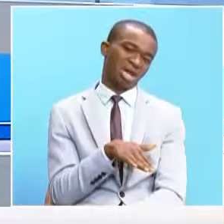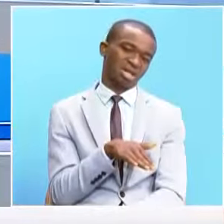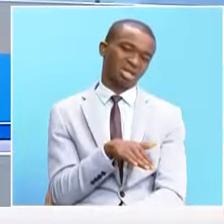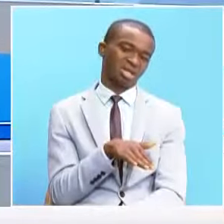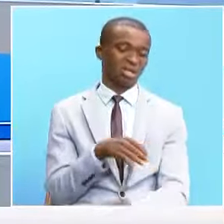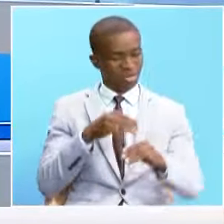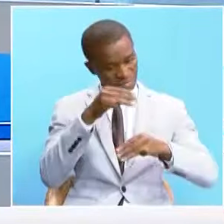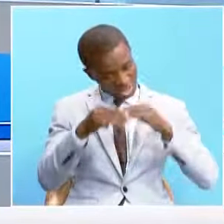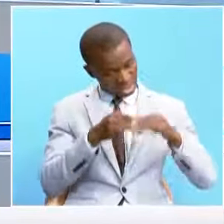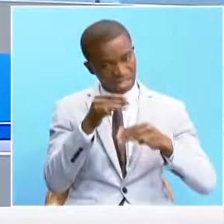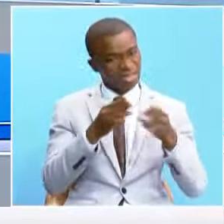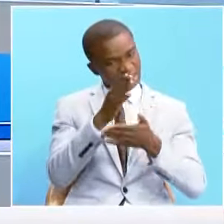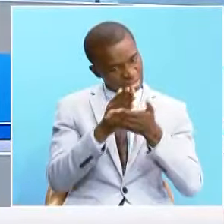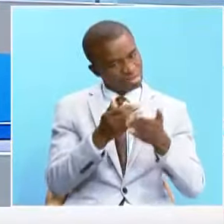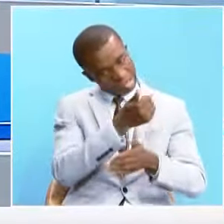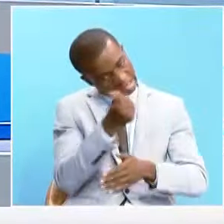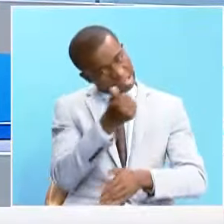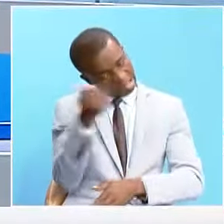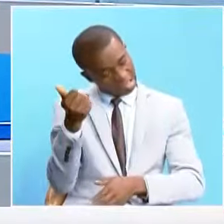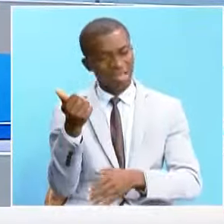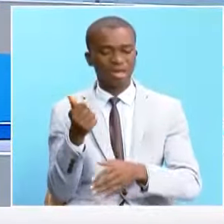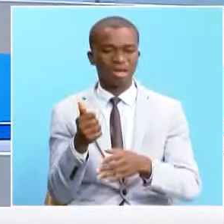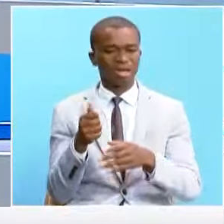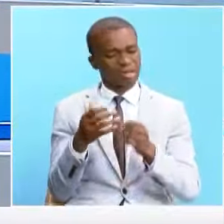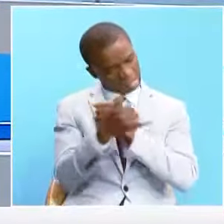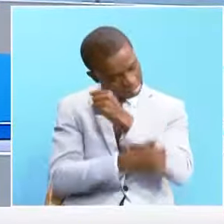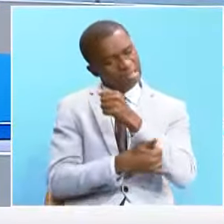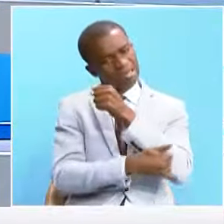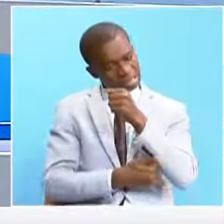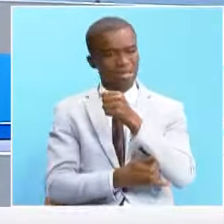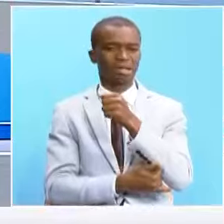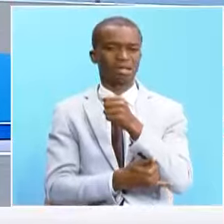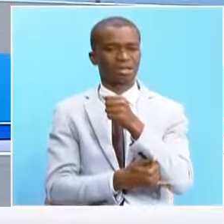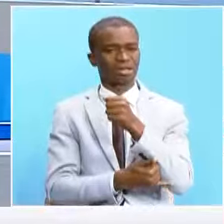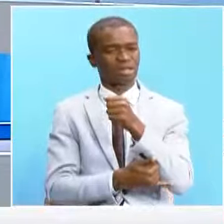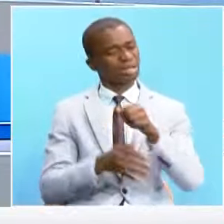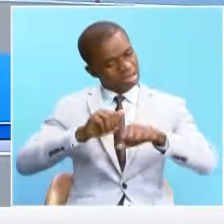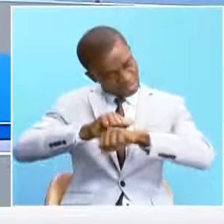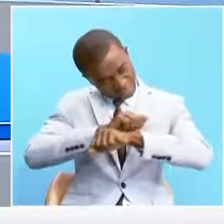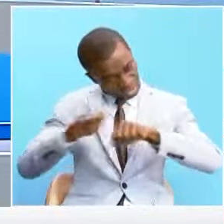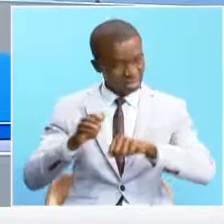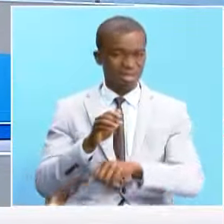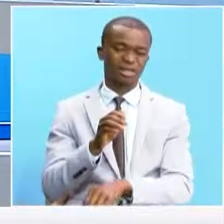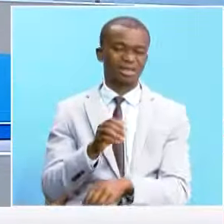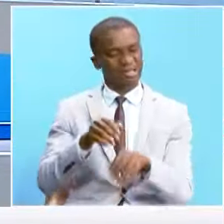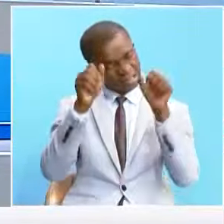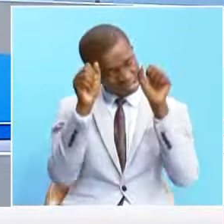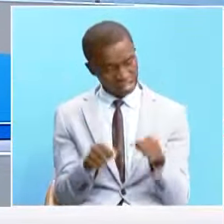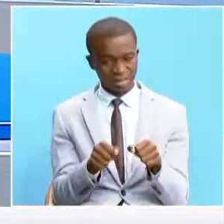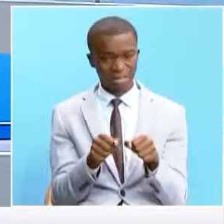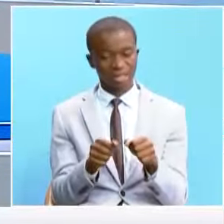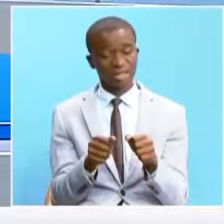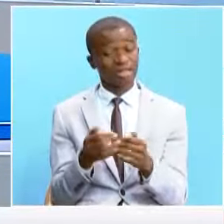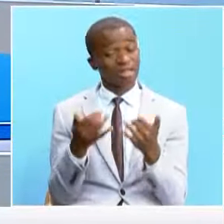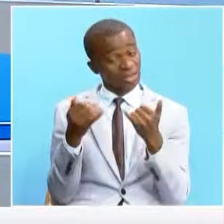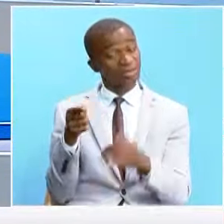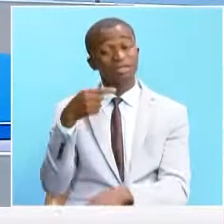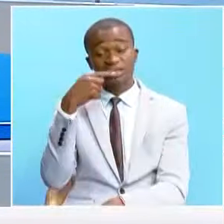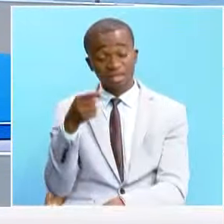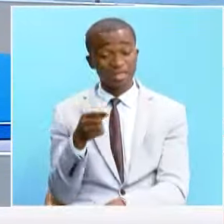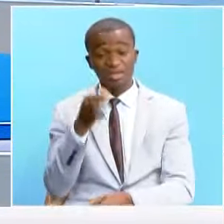pose a security threat to the Southern African region, as evidenced by ongoing insurgent activities in some countries in the region,